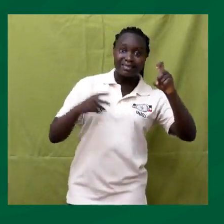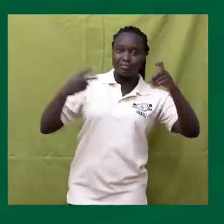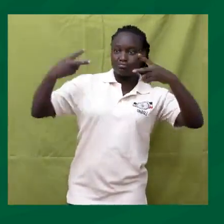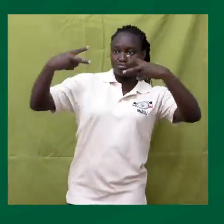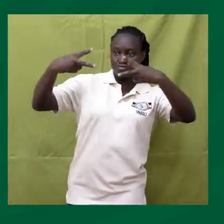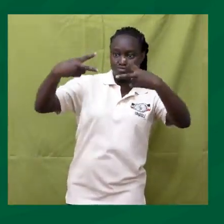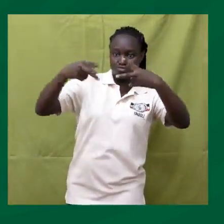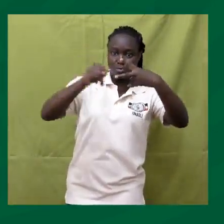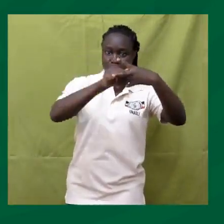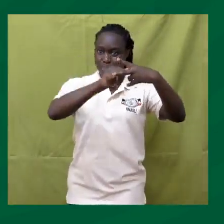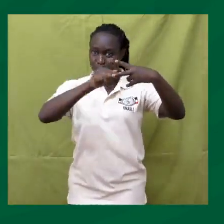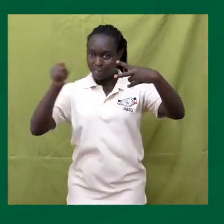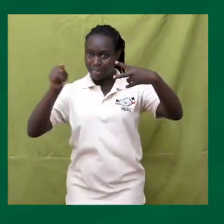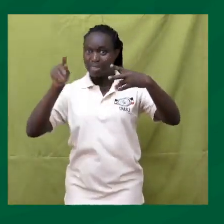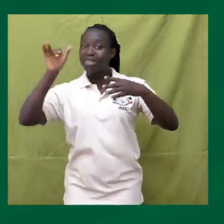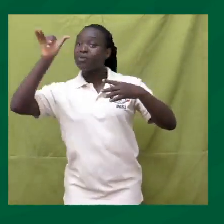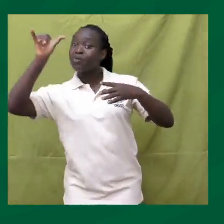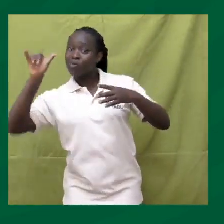Y